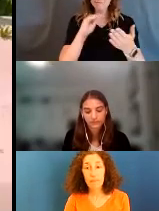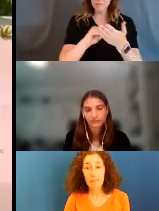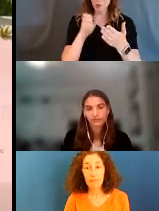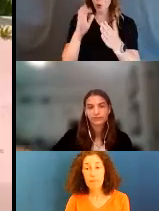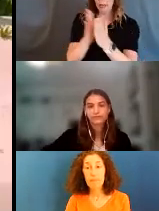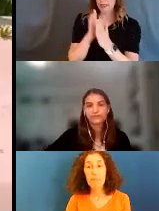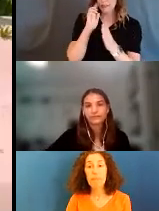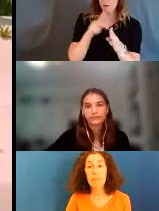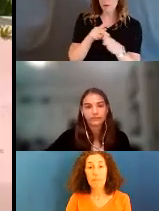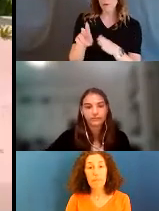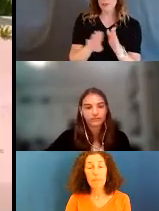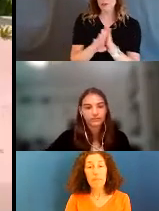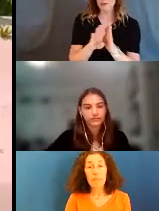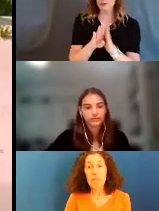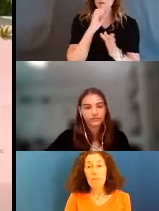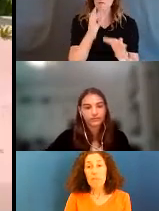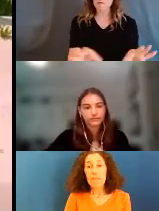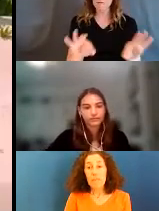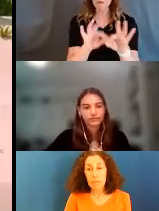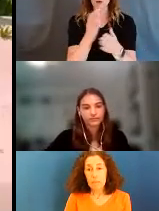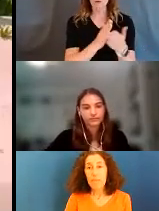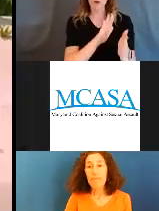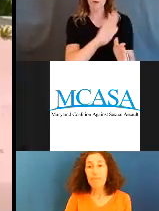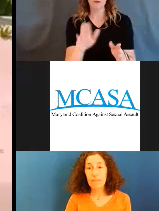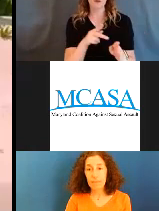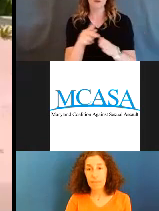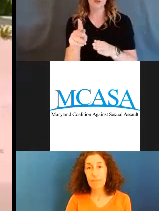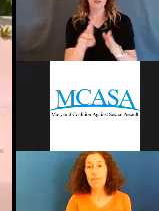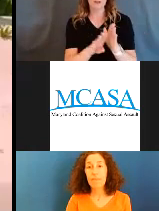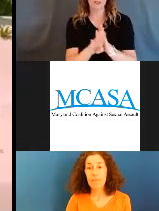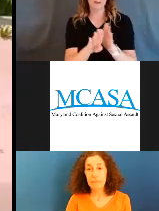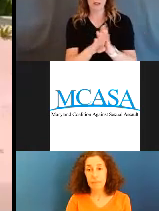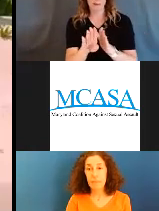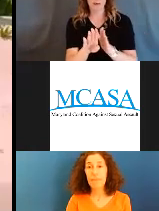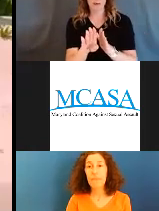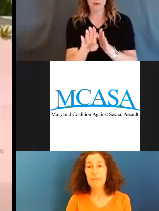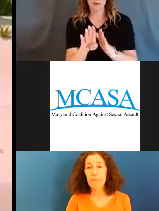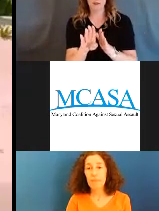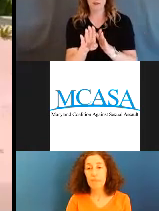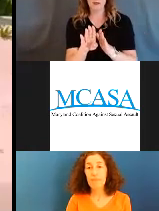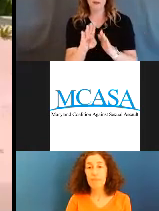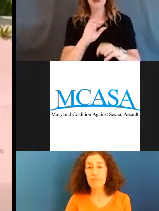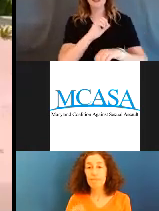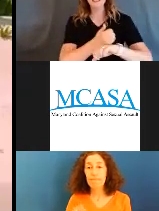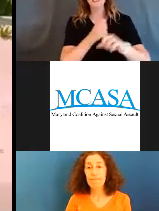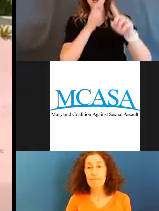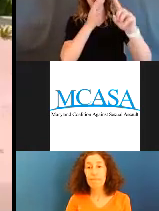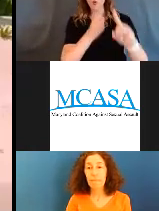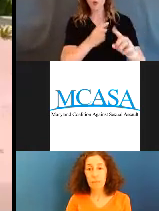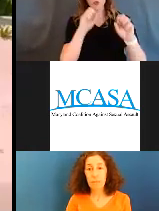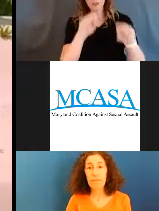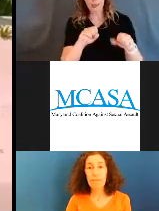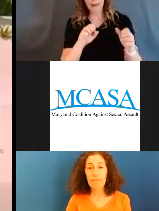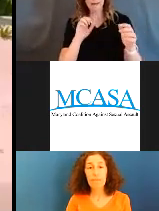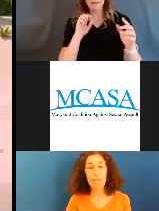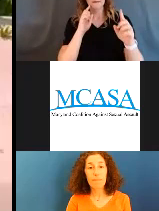professional development is an important part of your professional development. Setting reachable goals, talking about that with your